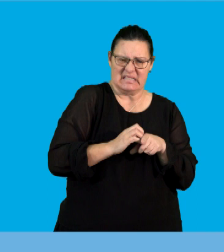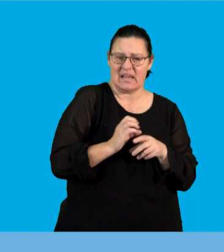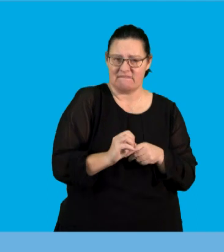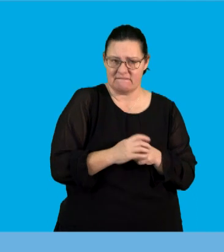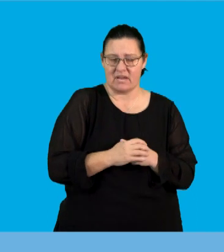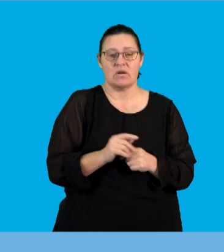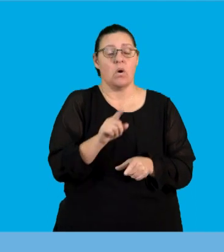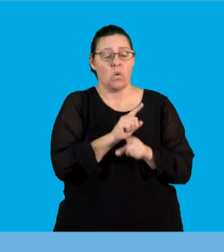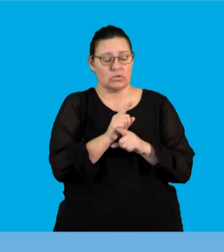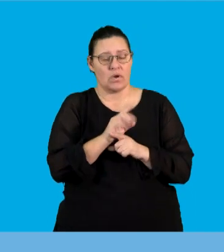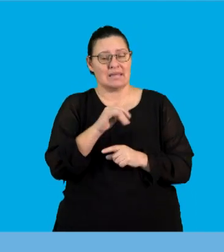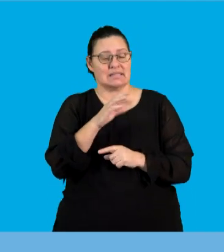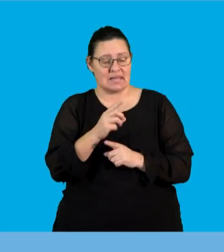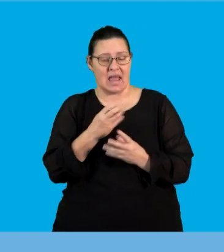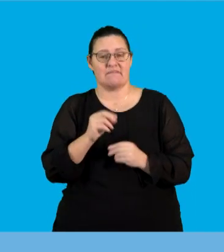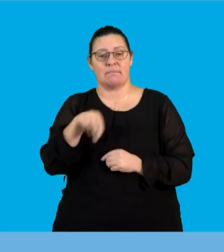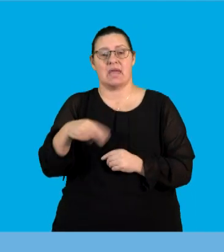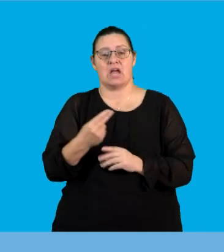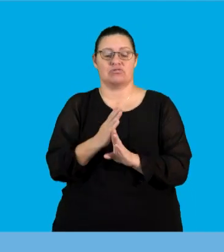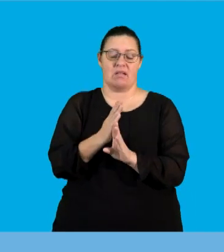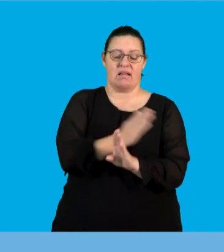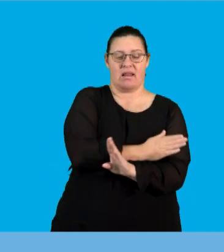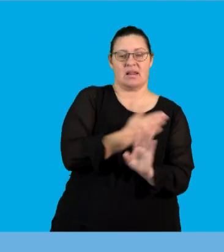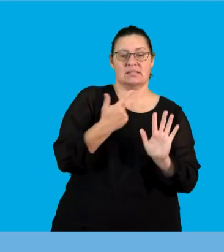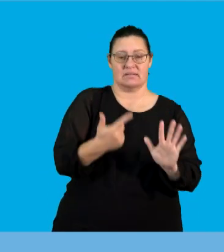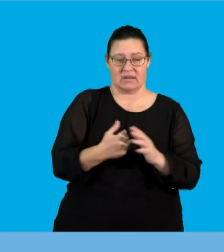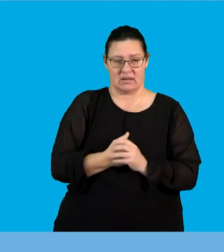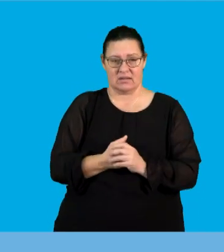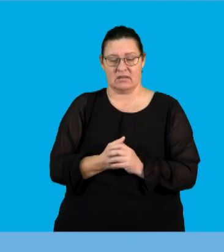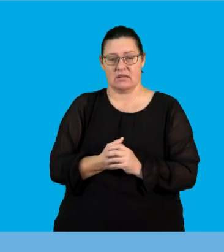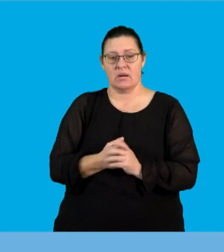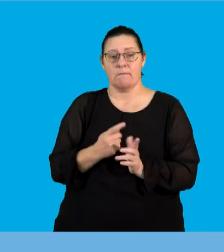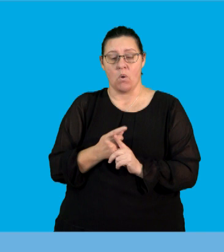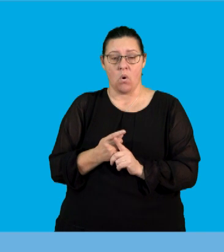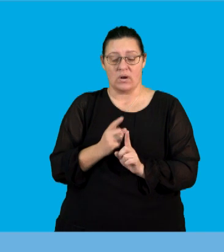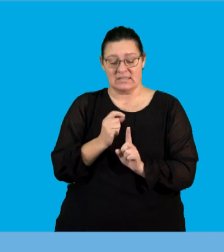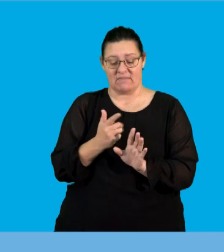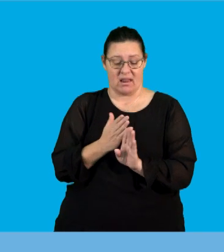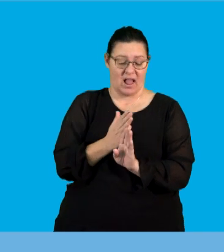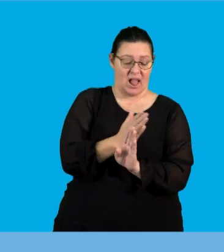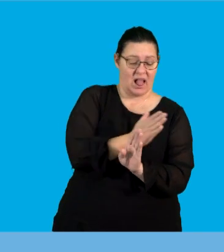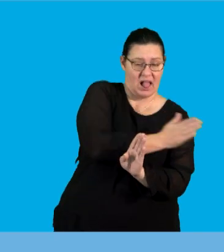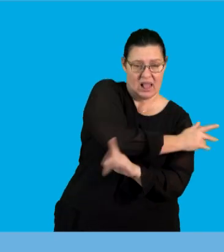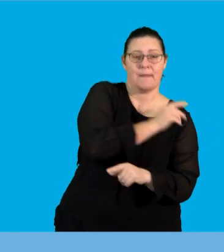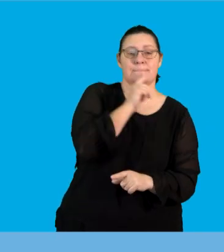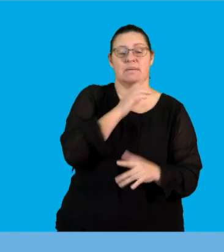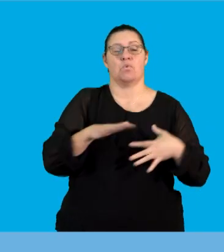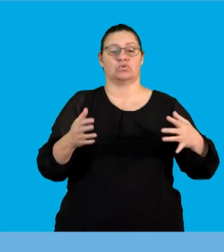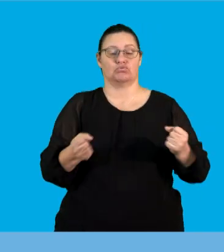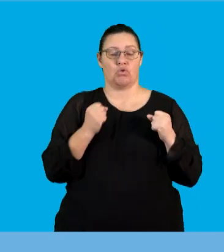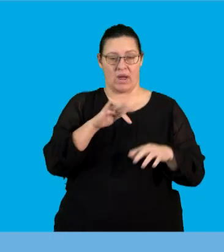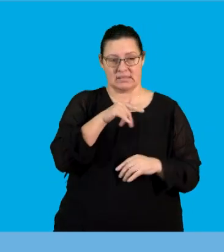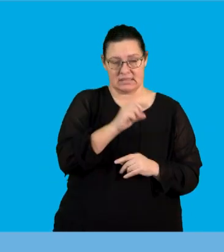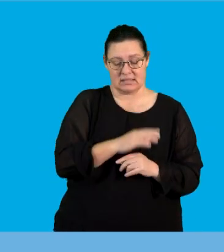hand. And we also said that an acid has a pH that is less than 7. And the further you move away from 7, the stronger the acid